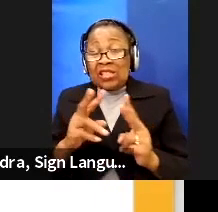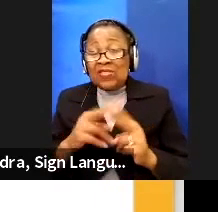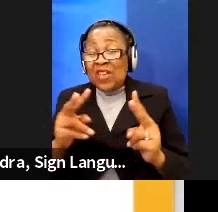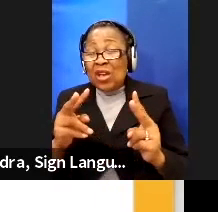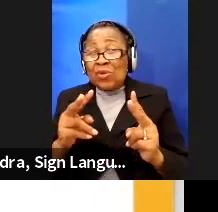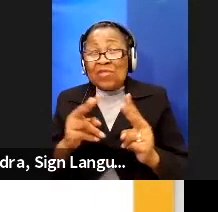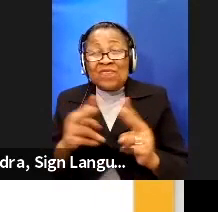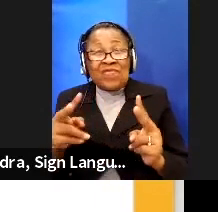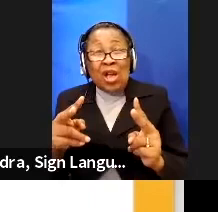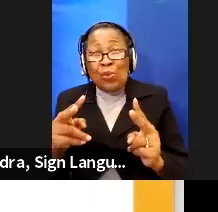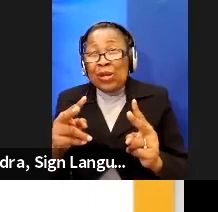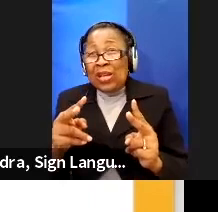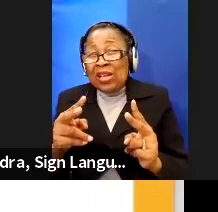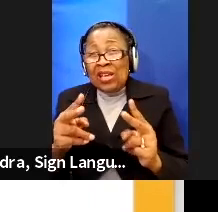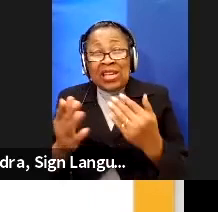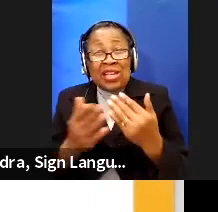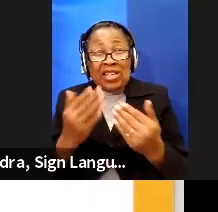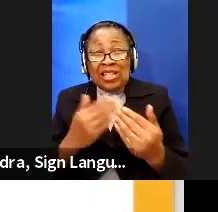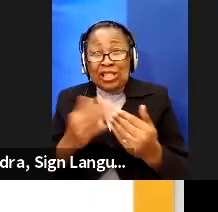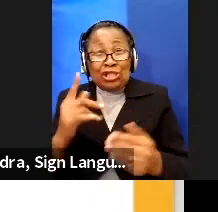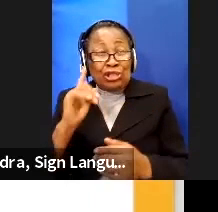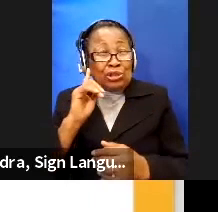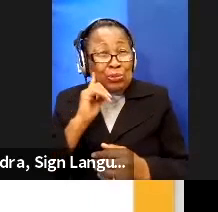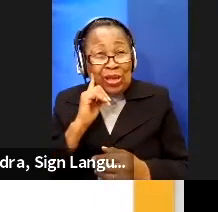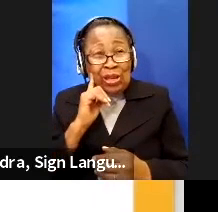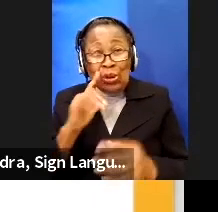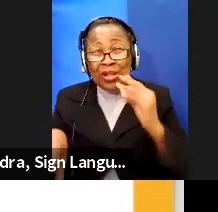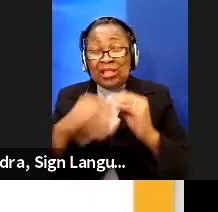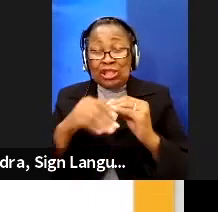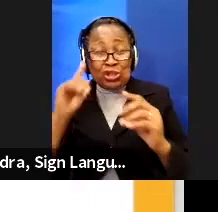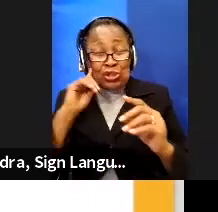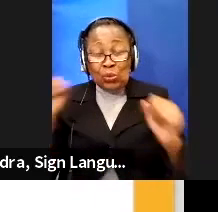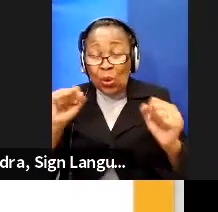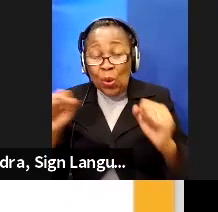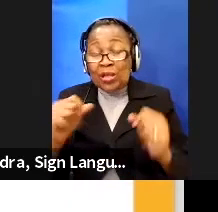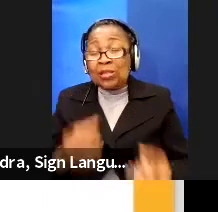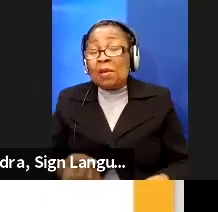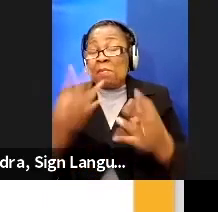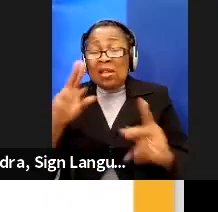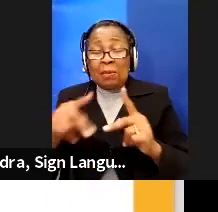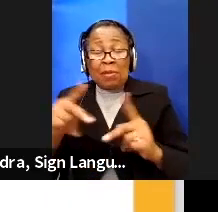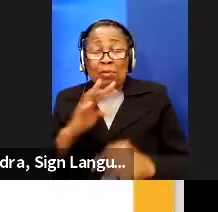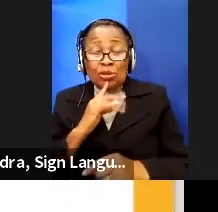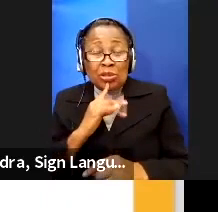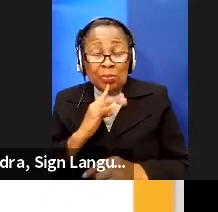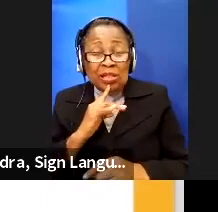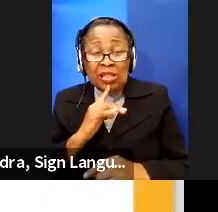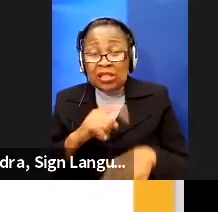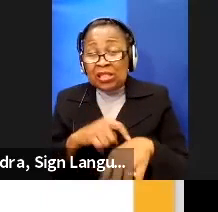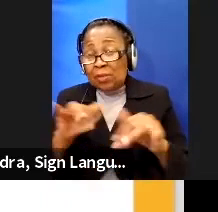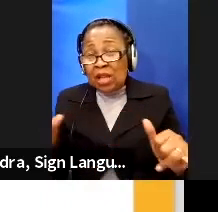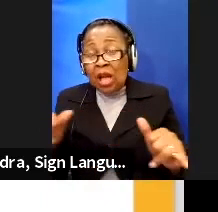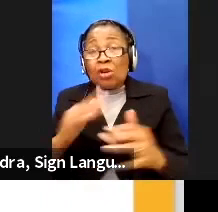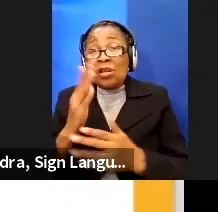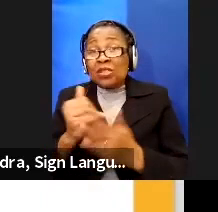noise, multiple people talking, if there's a bad audio connection, if someone is very